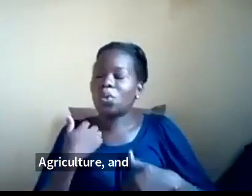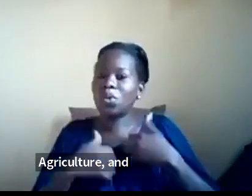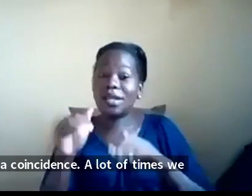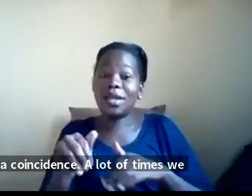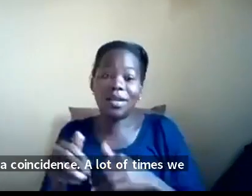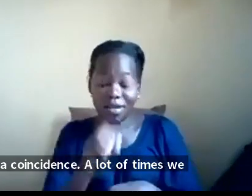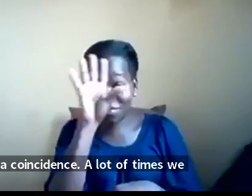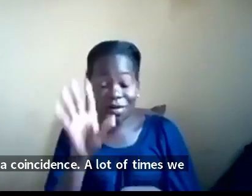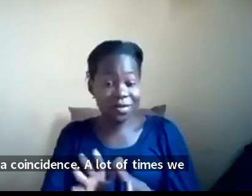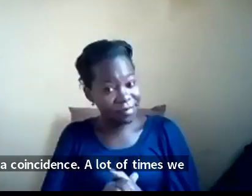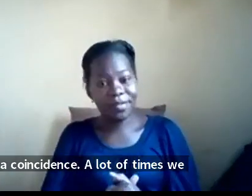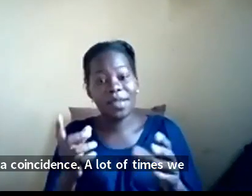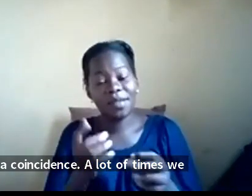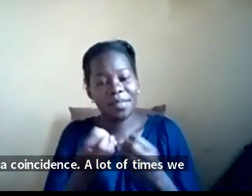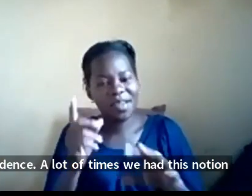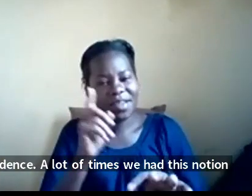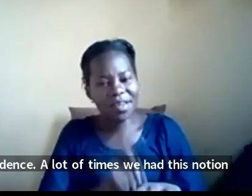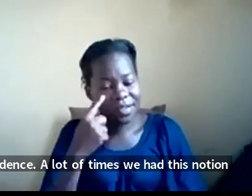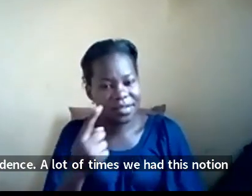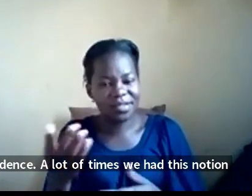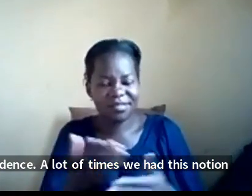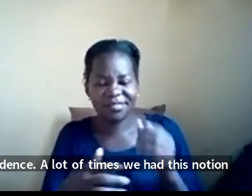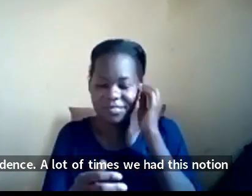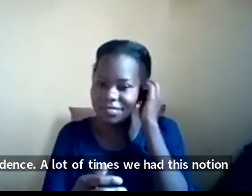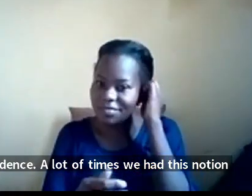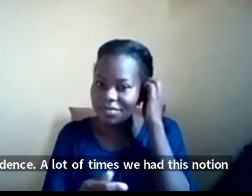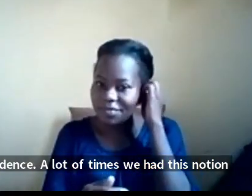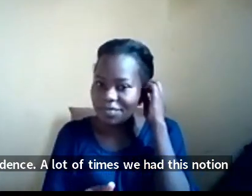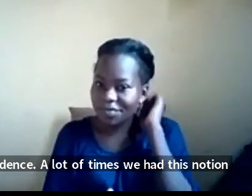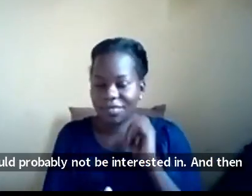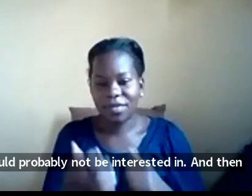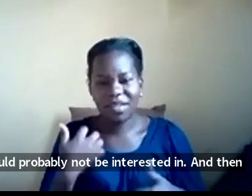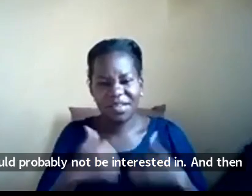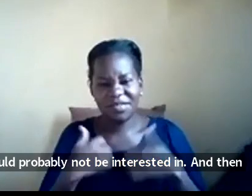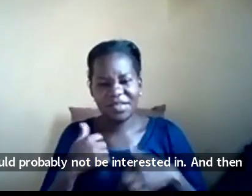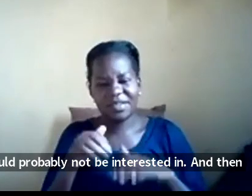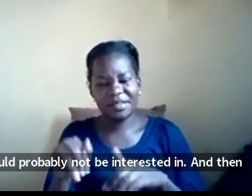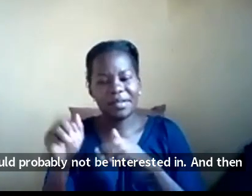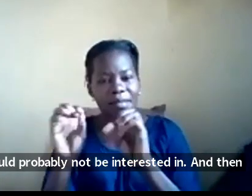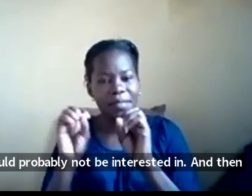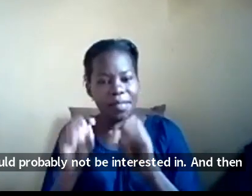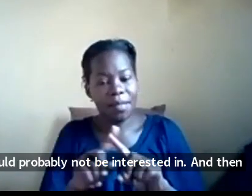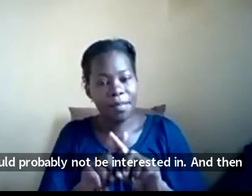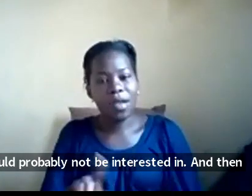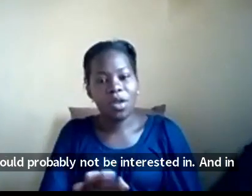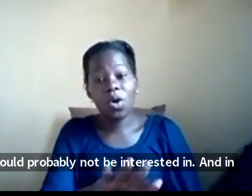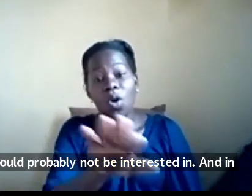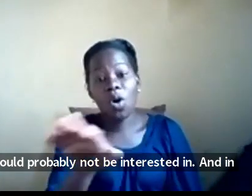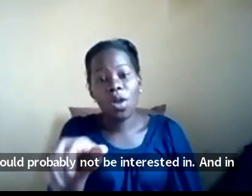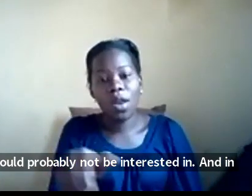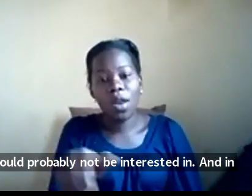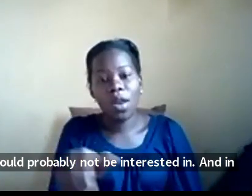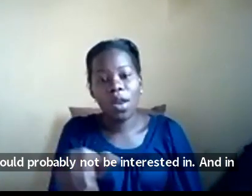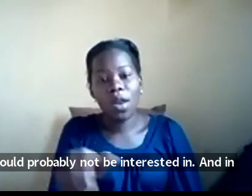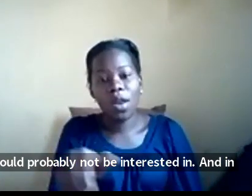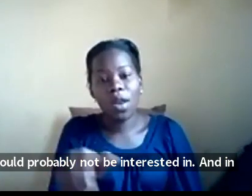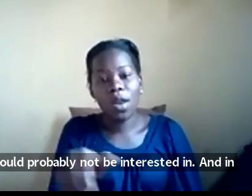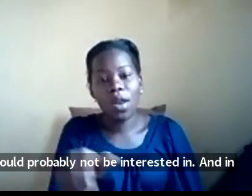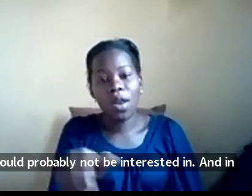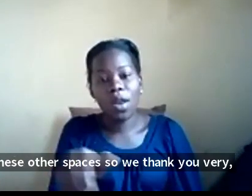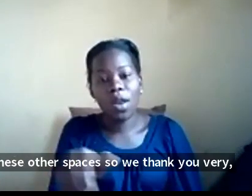that they would probably not be interested in it. And in almost all these other spaces. So we thank you very, very much